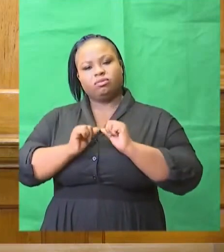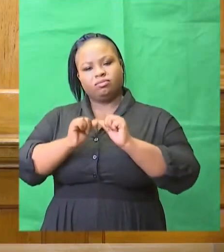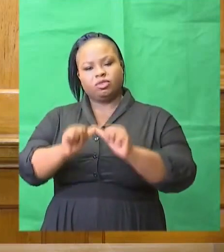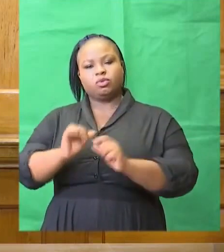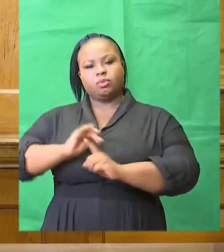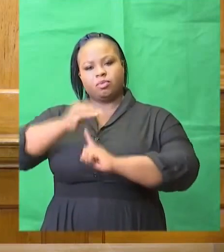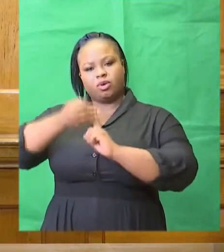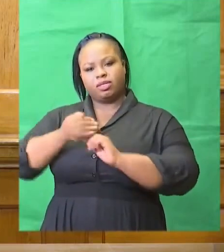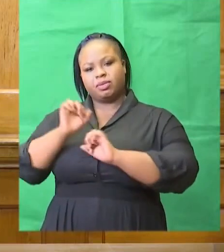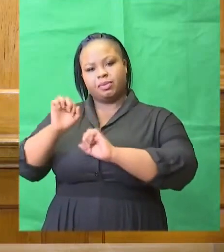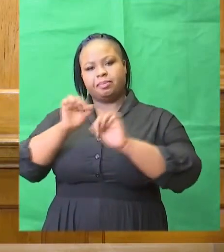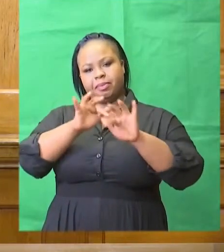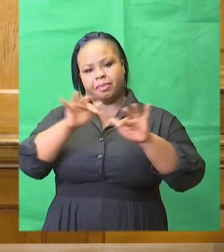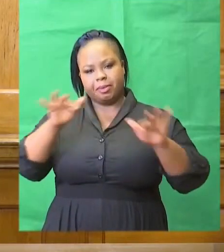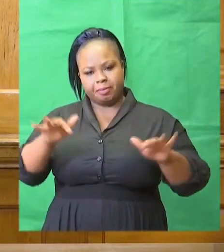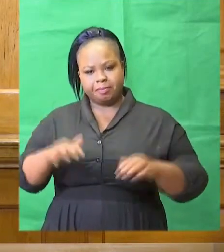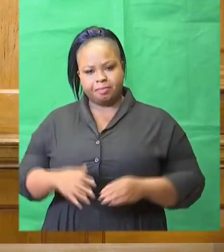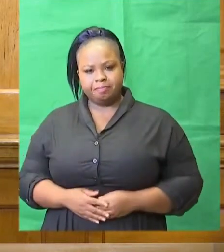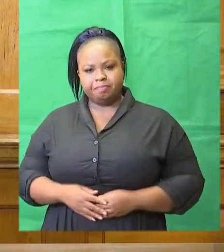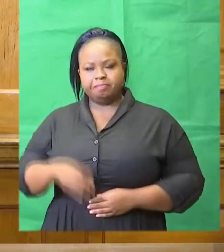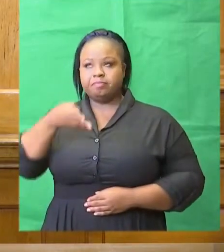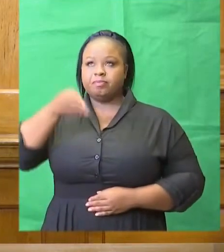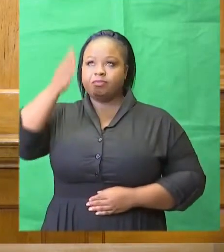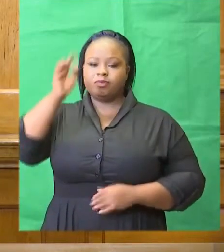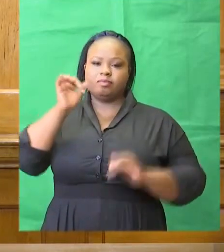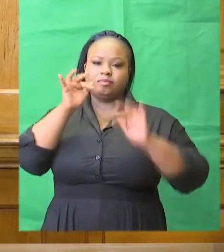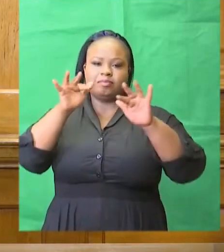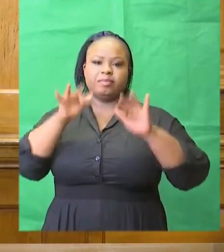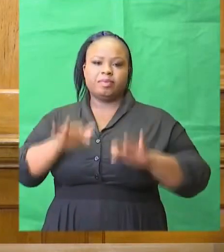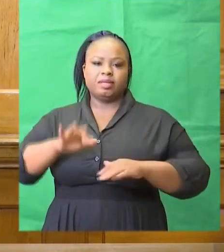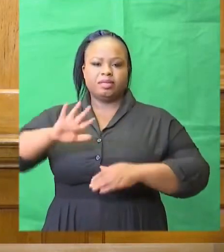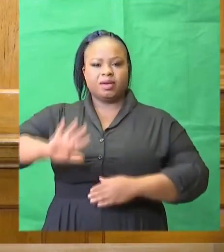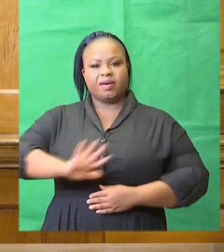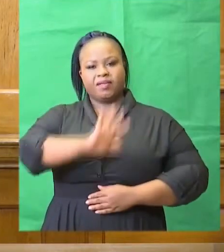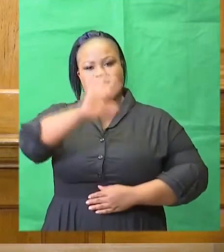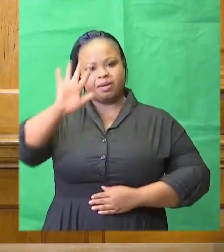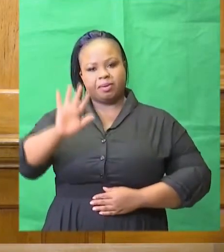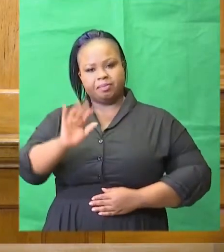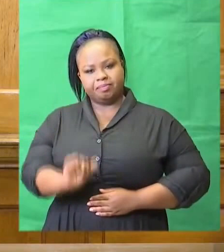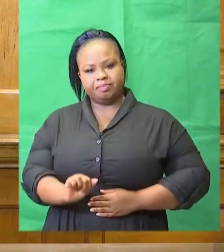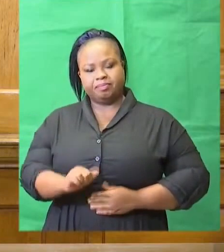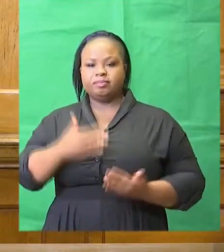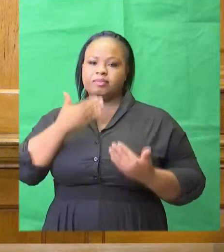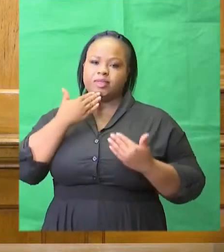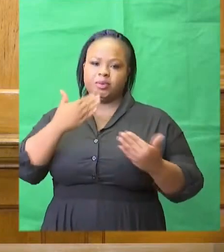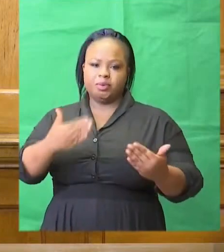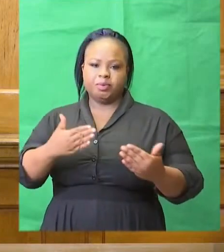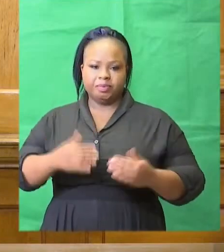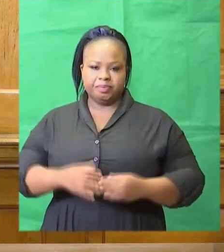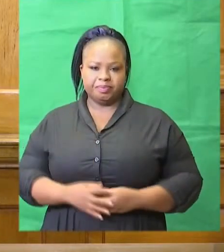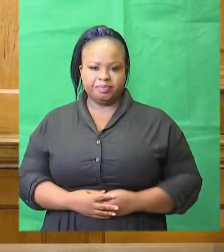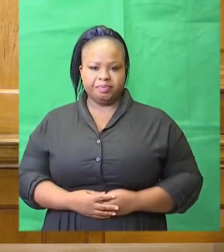and protect her people. Nkosi sikelele Africa. I thank you.